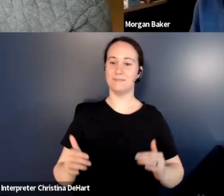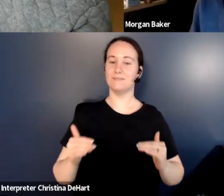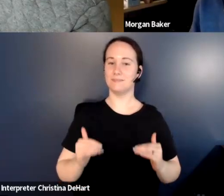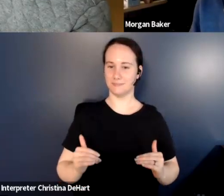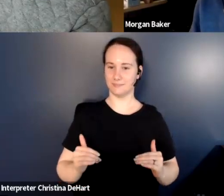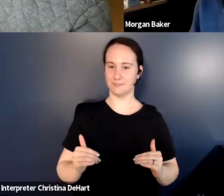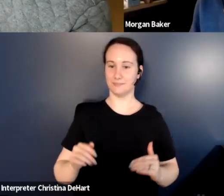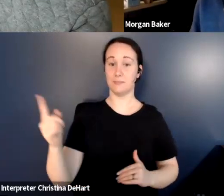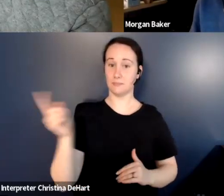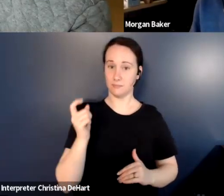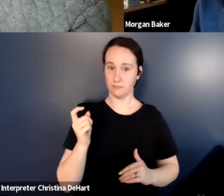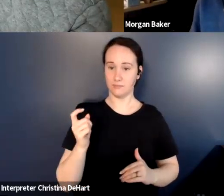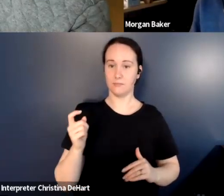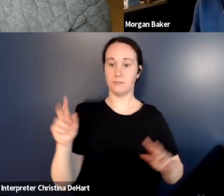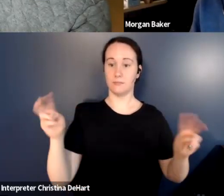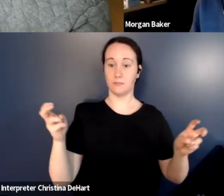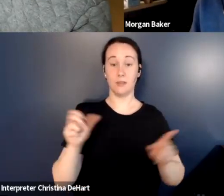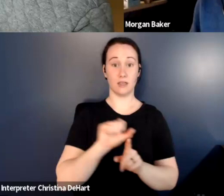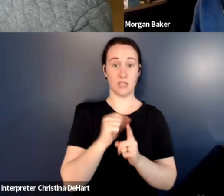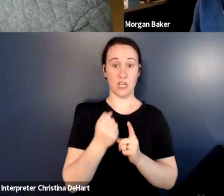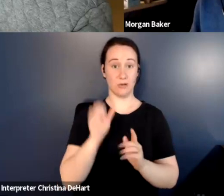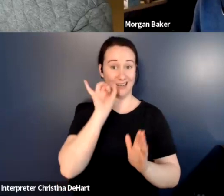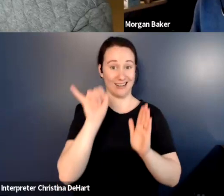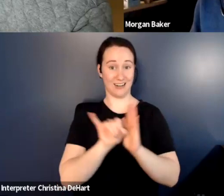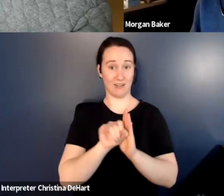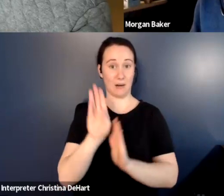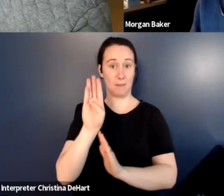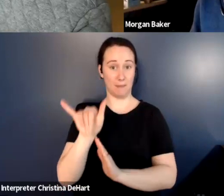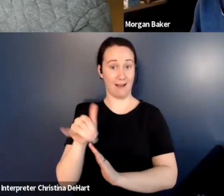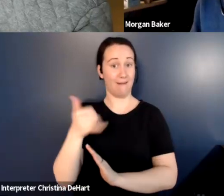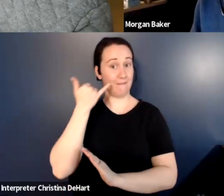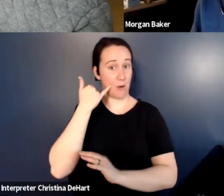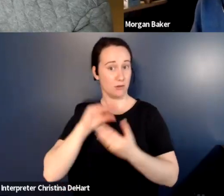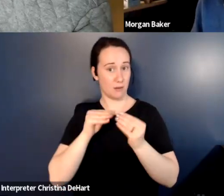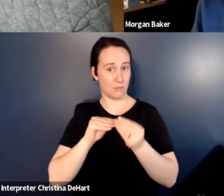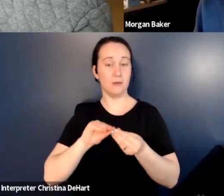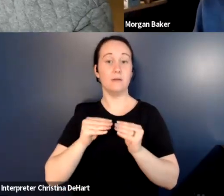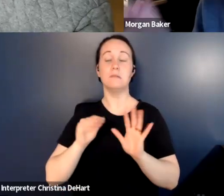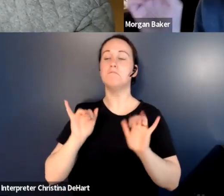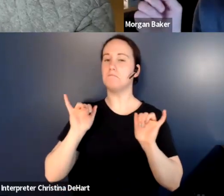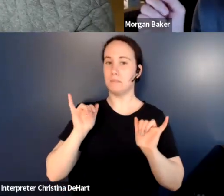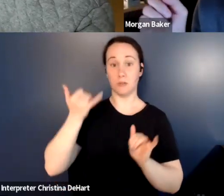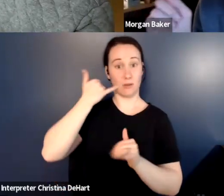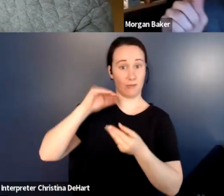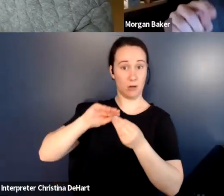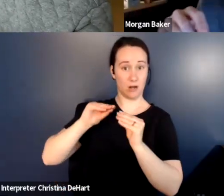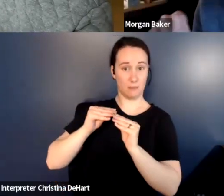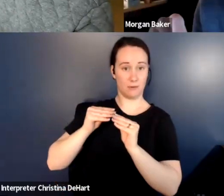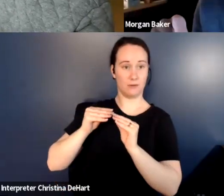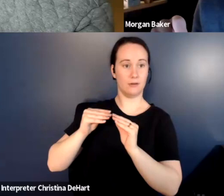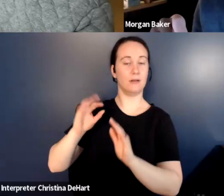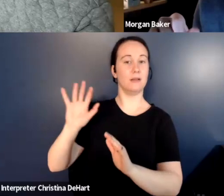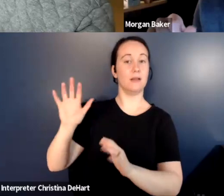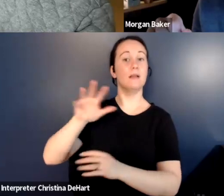Will the cases be identified by phone number, Melika? So the phone number is within